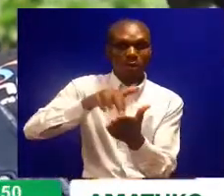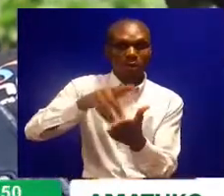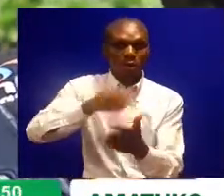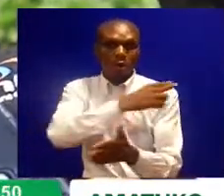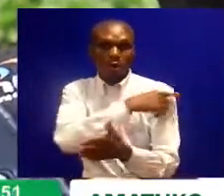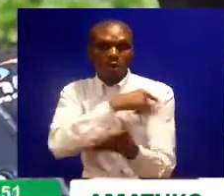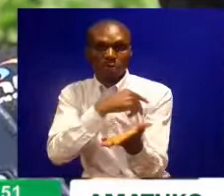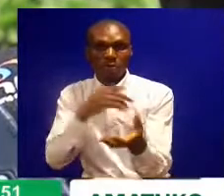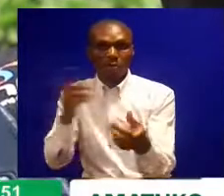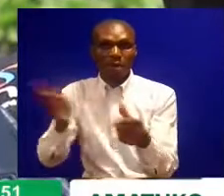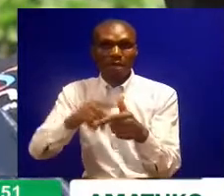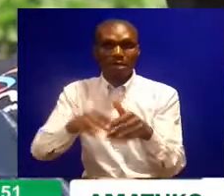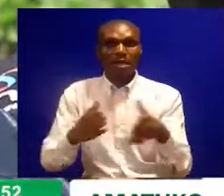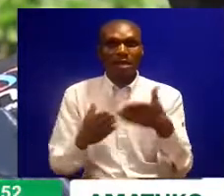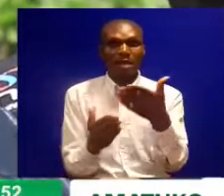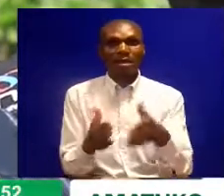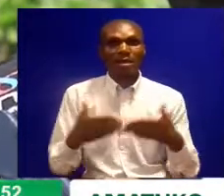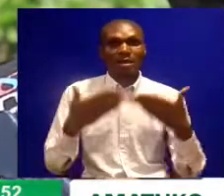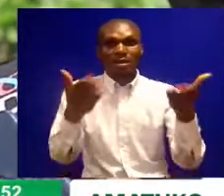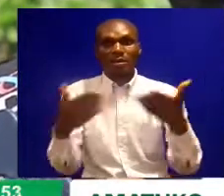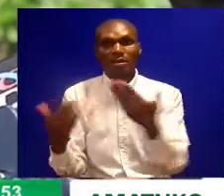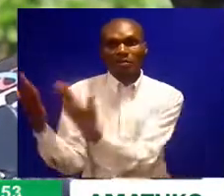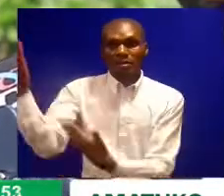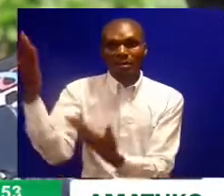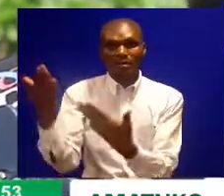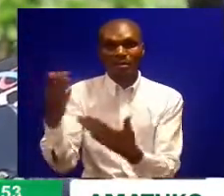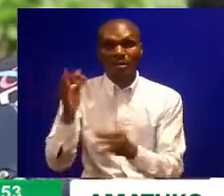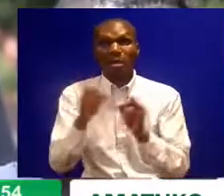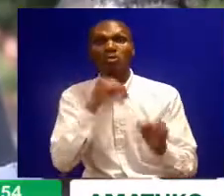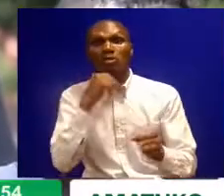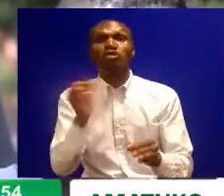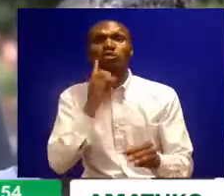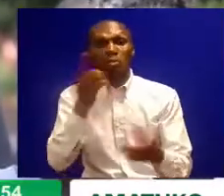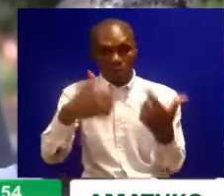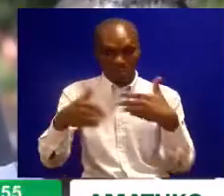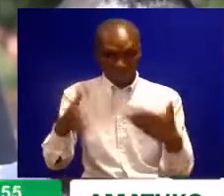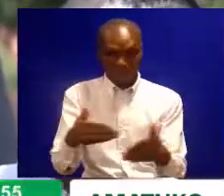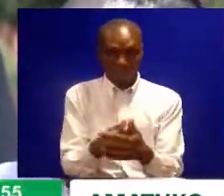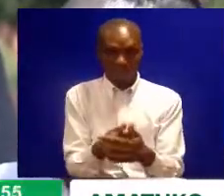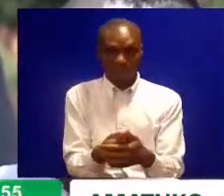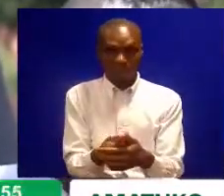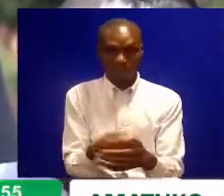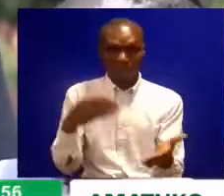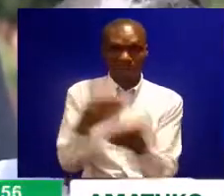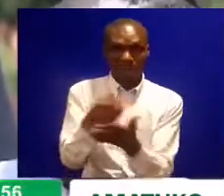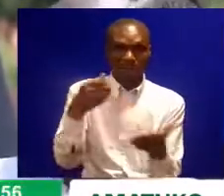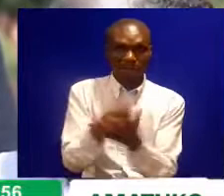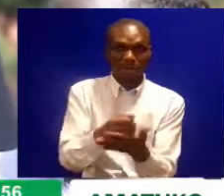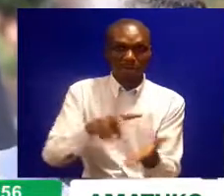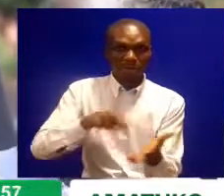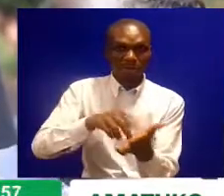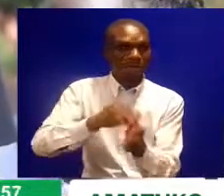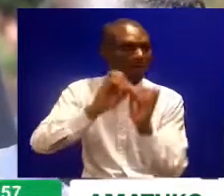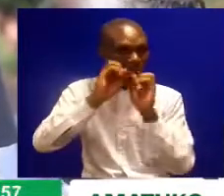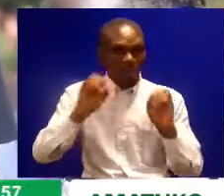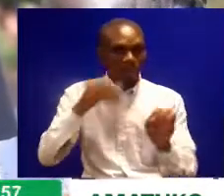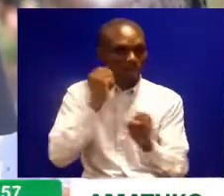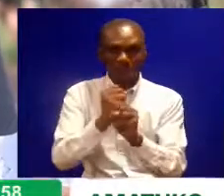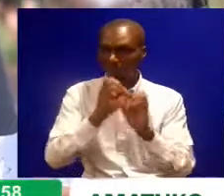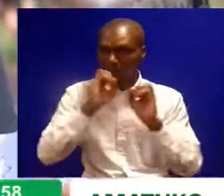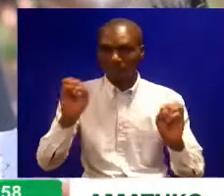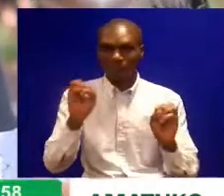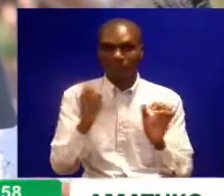hospitals and offer our services as if tomorrow is not coming. Bila mshahara, we can't work. We can't work.